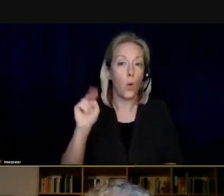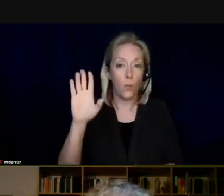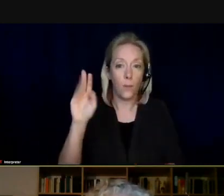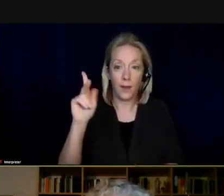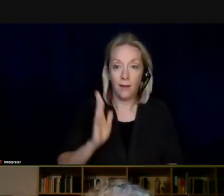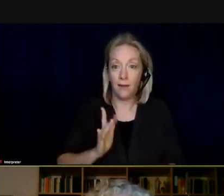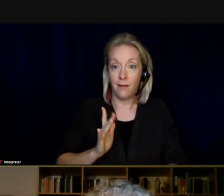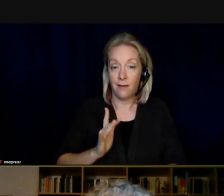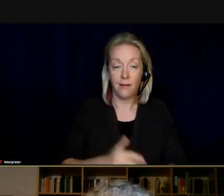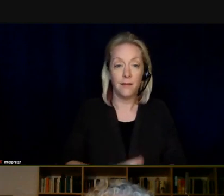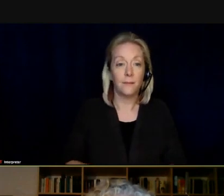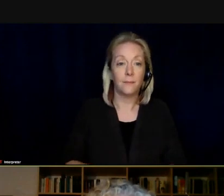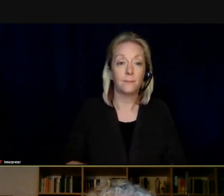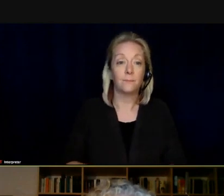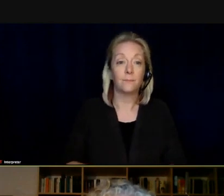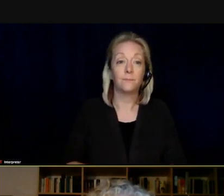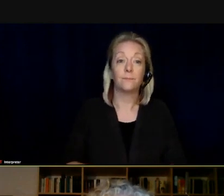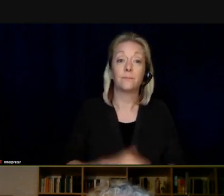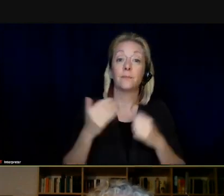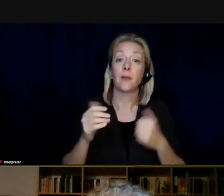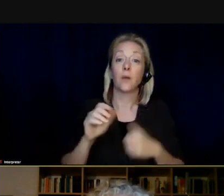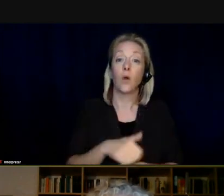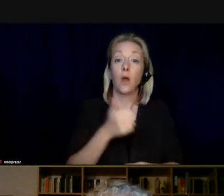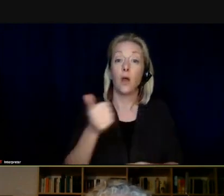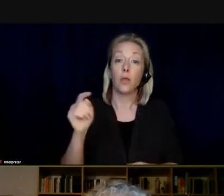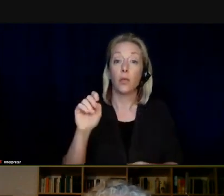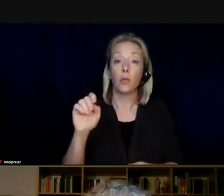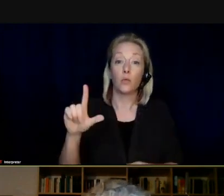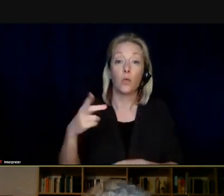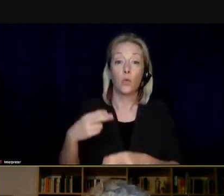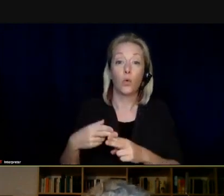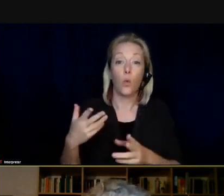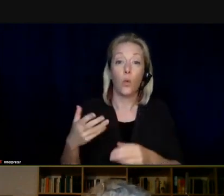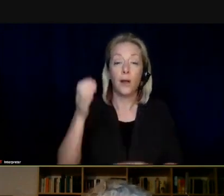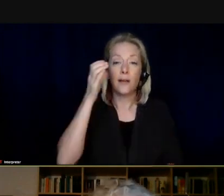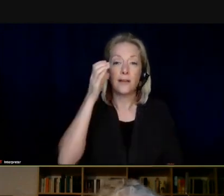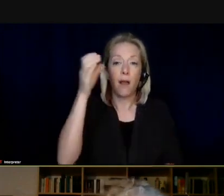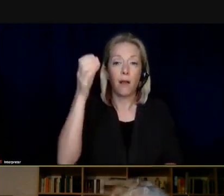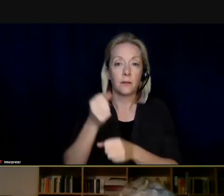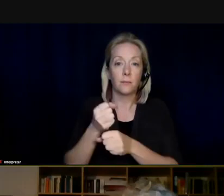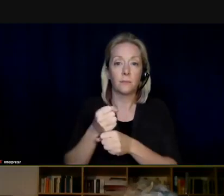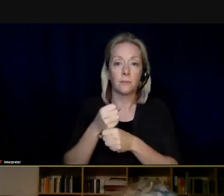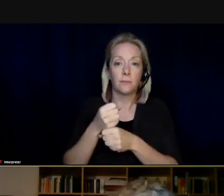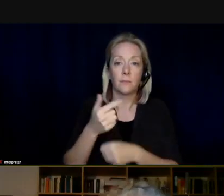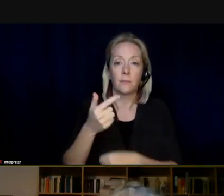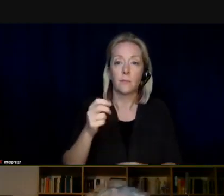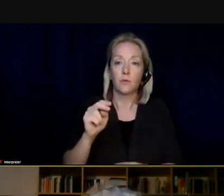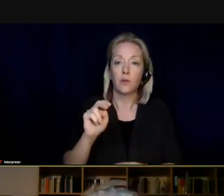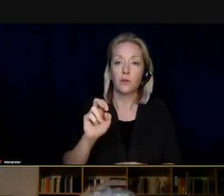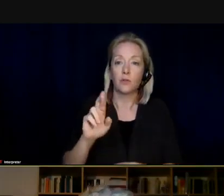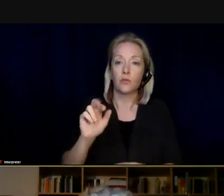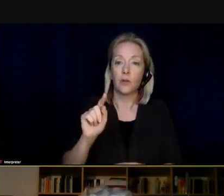Now we have another product called the Concept Generator. I'm not really going to show it to